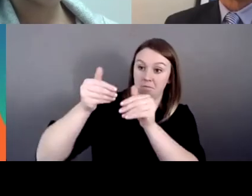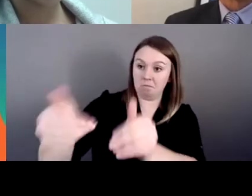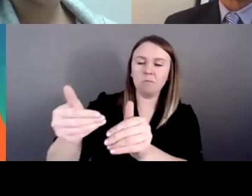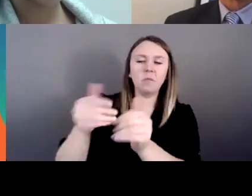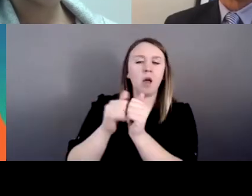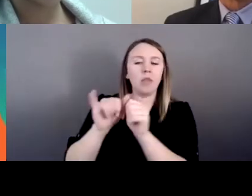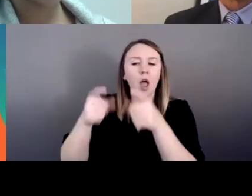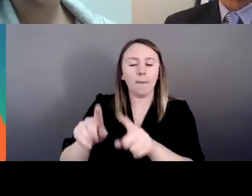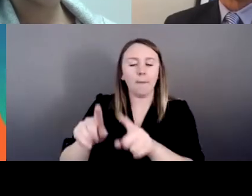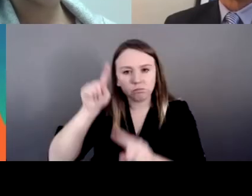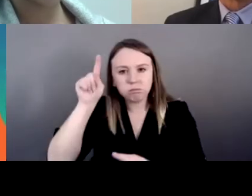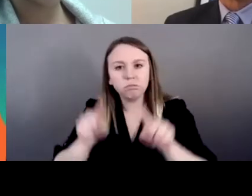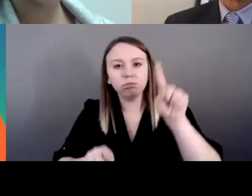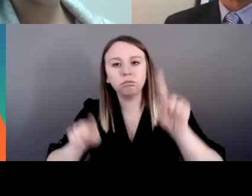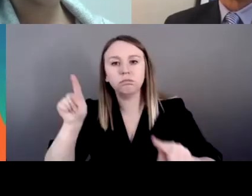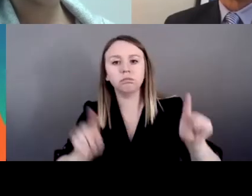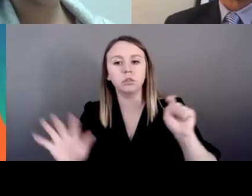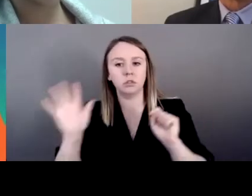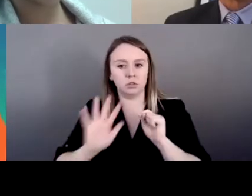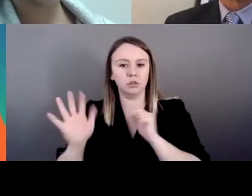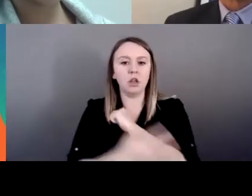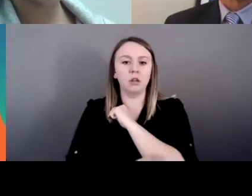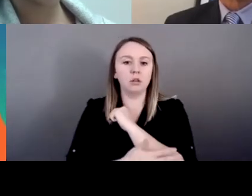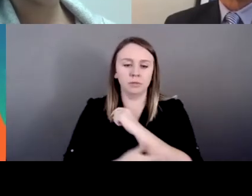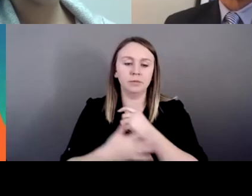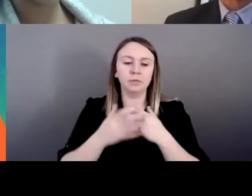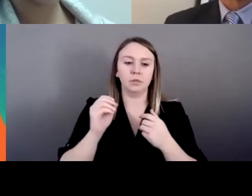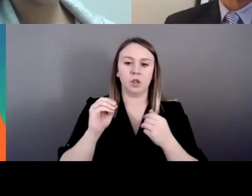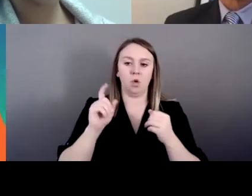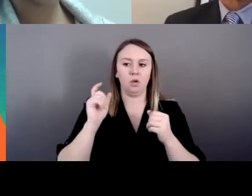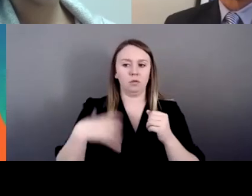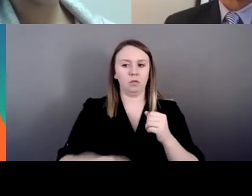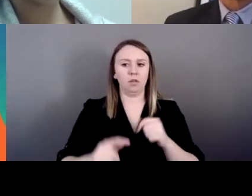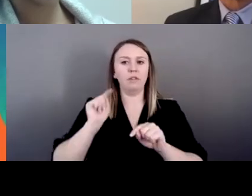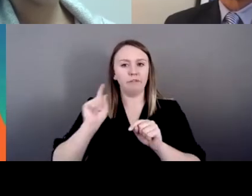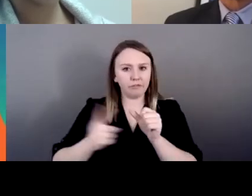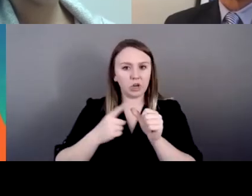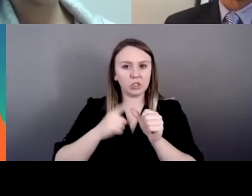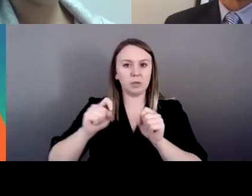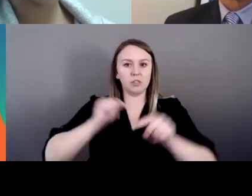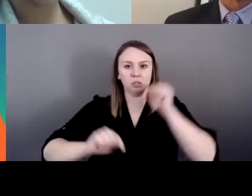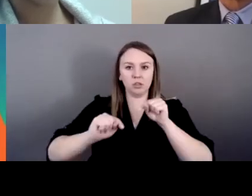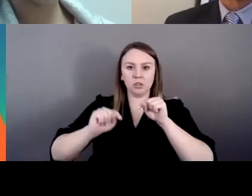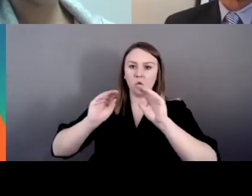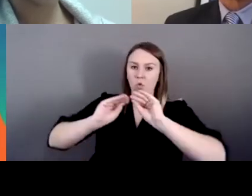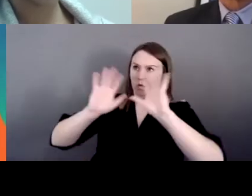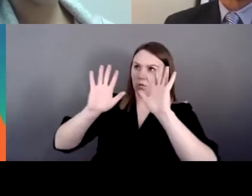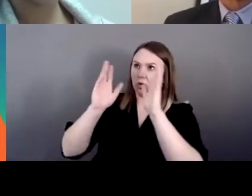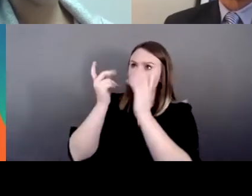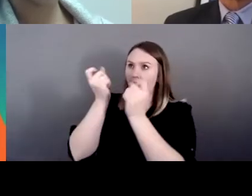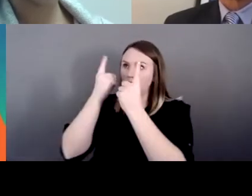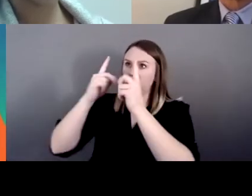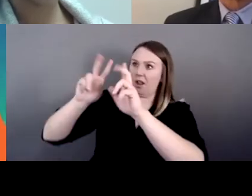we have to study. We have to be clear, we have to be open about that, and we have to understand them, and in order to get